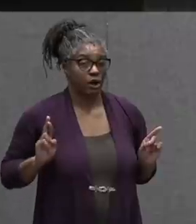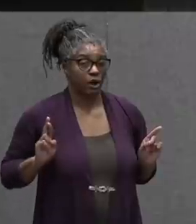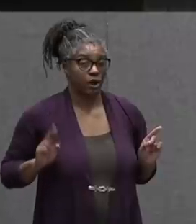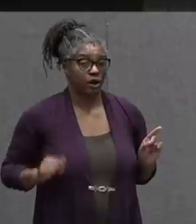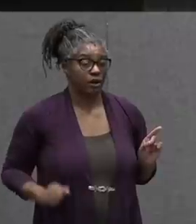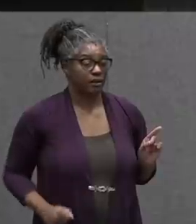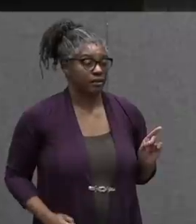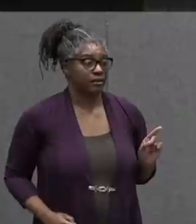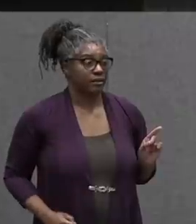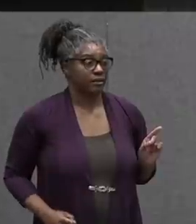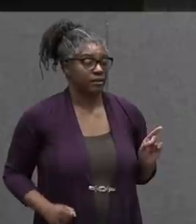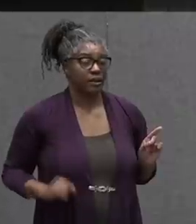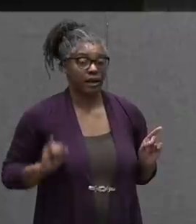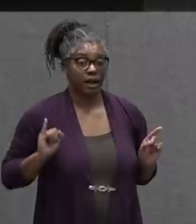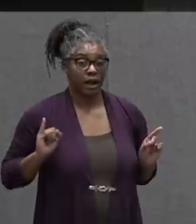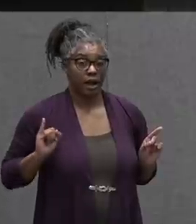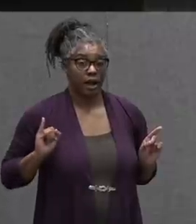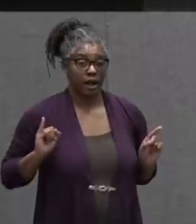I.